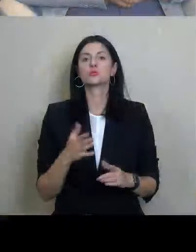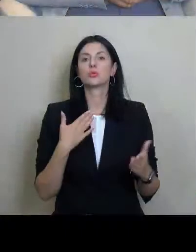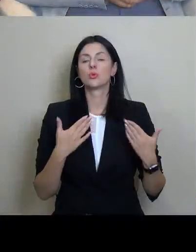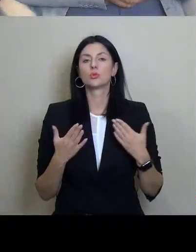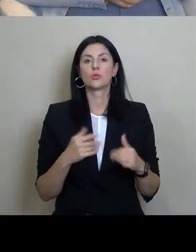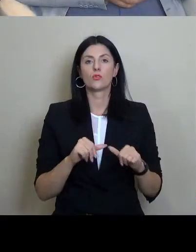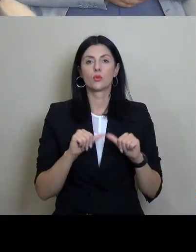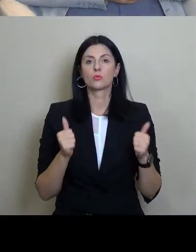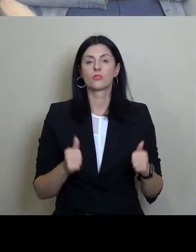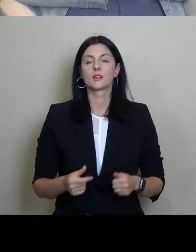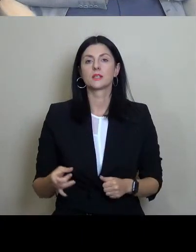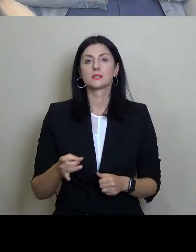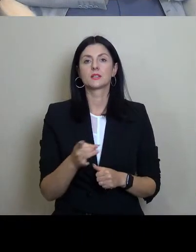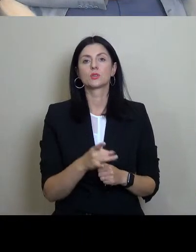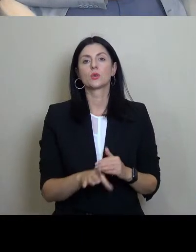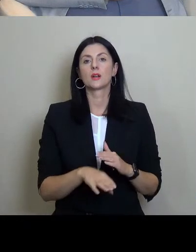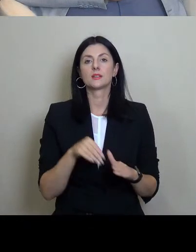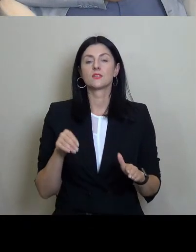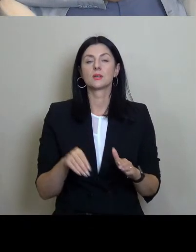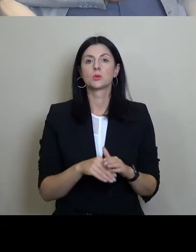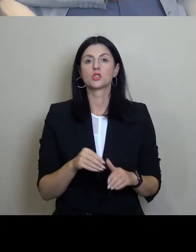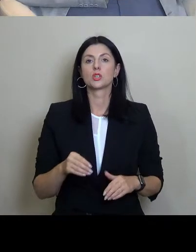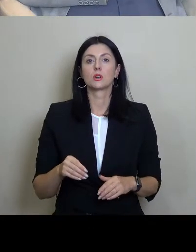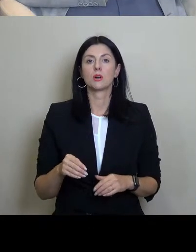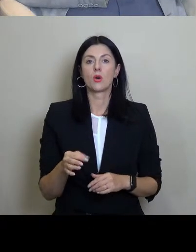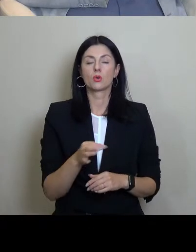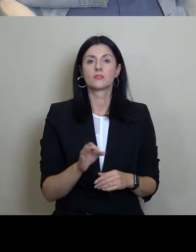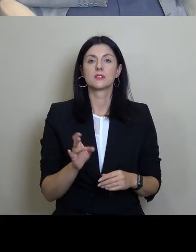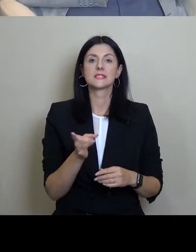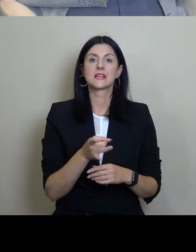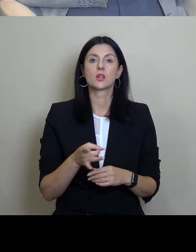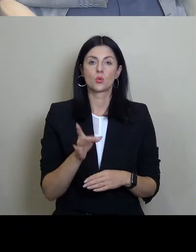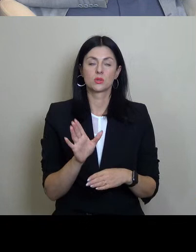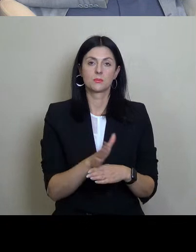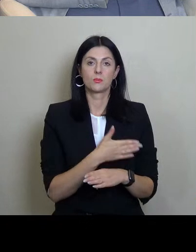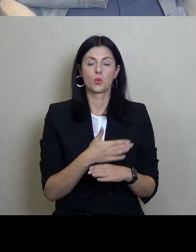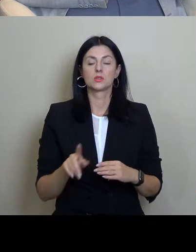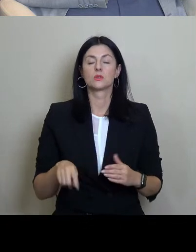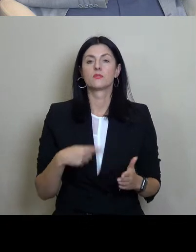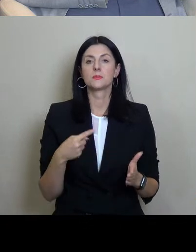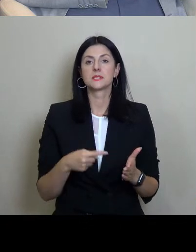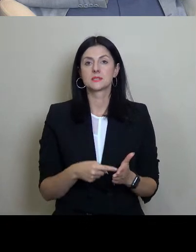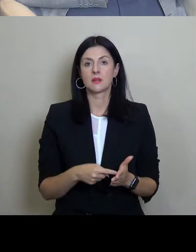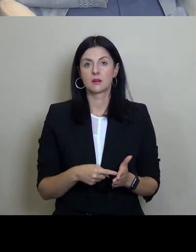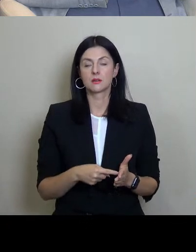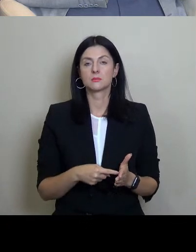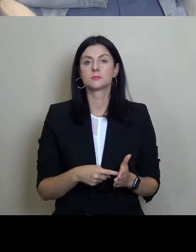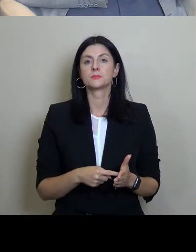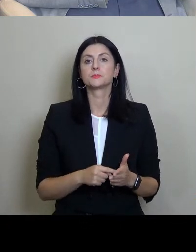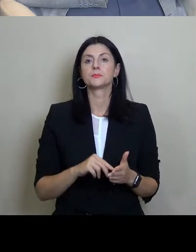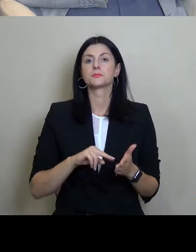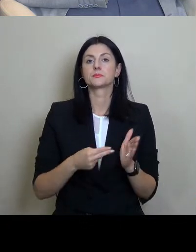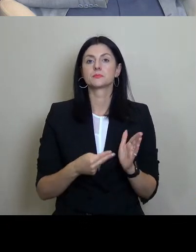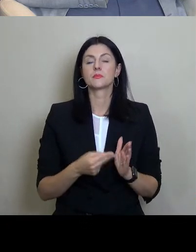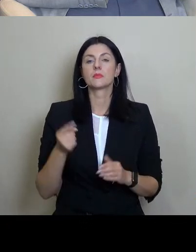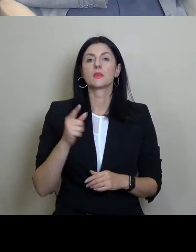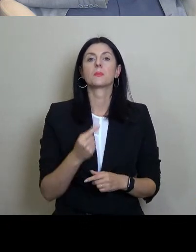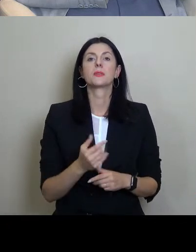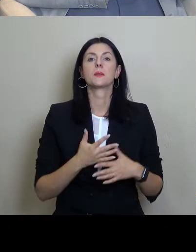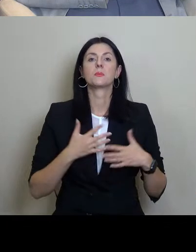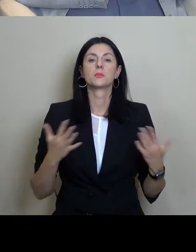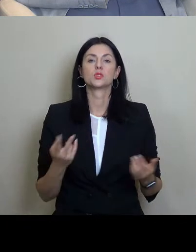Another thing, when we talk about territorial election constituencies with rayon division in the